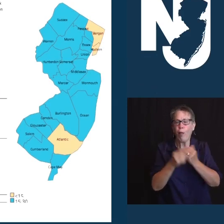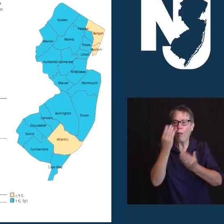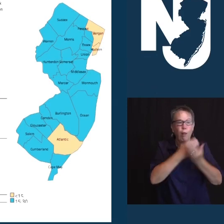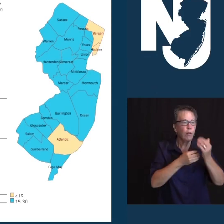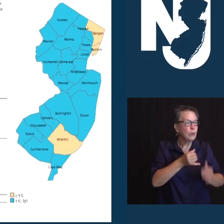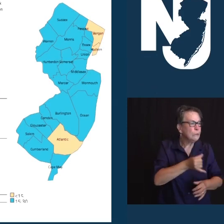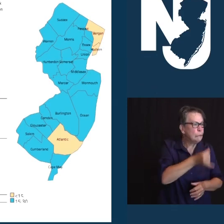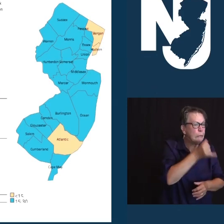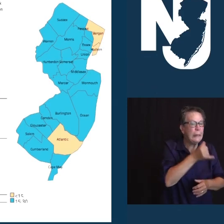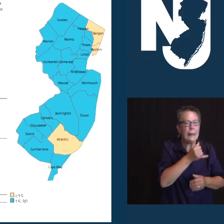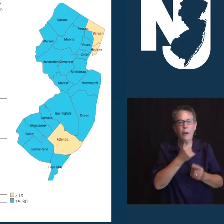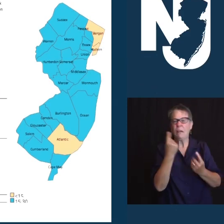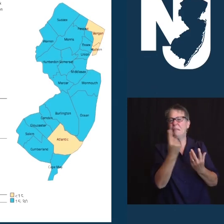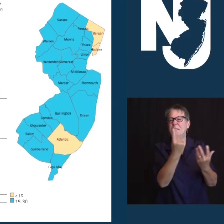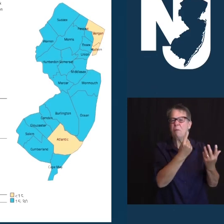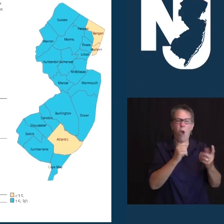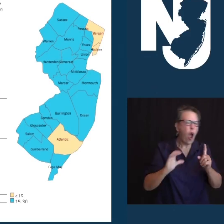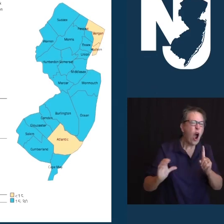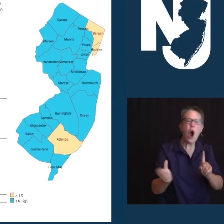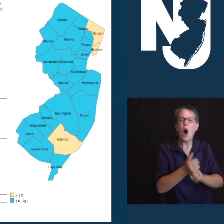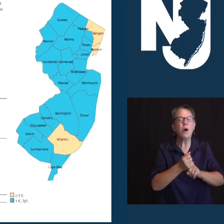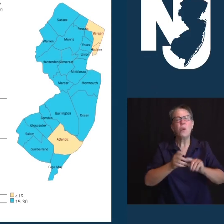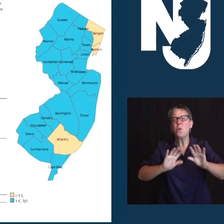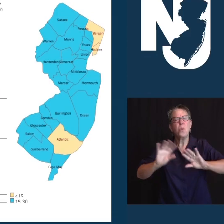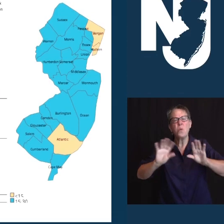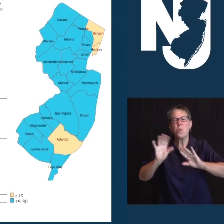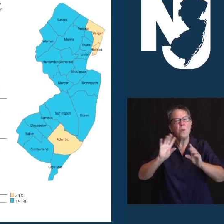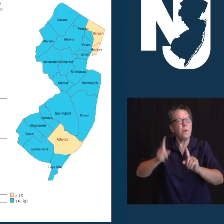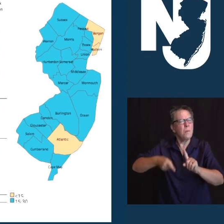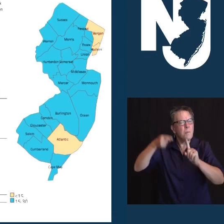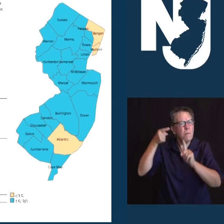that we must take to defeat this virus.